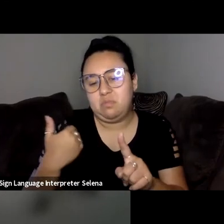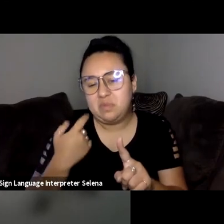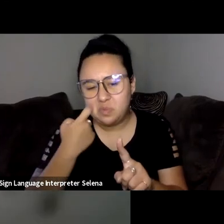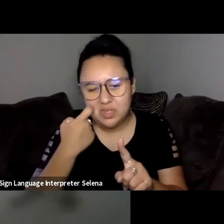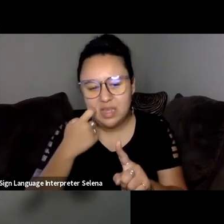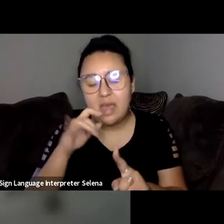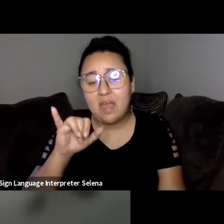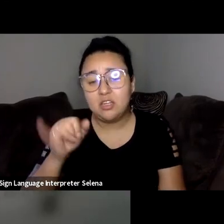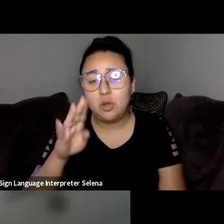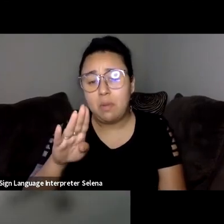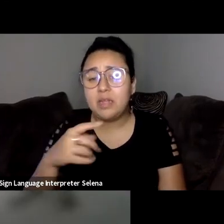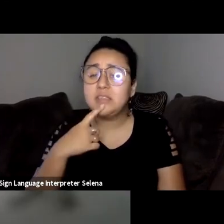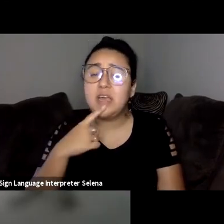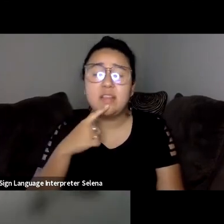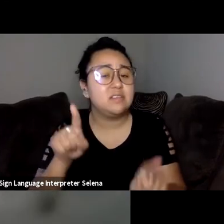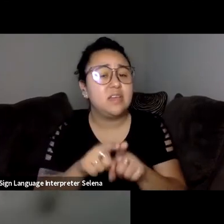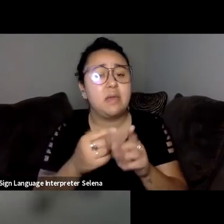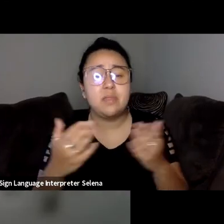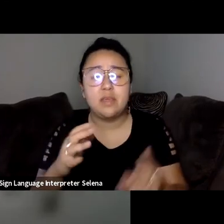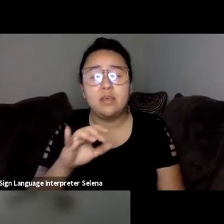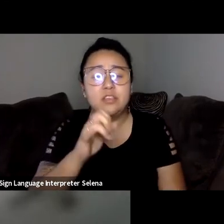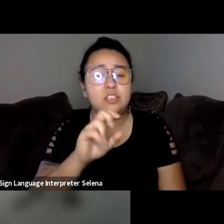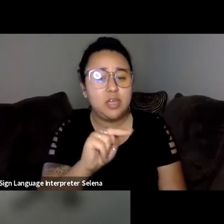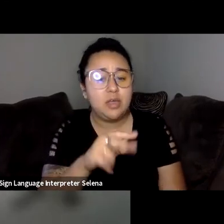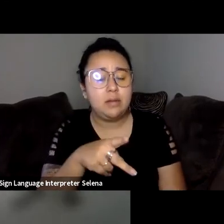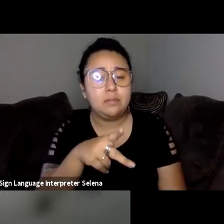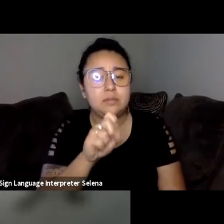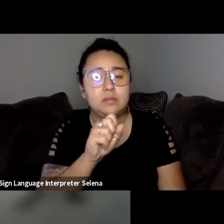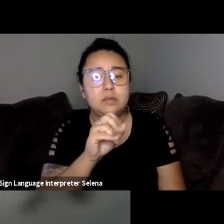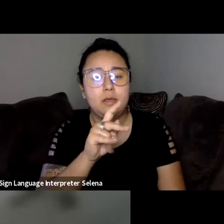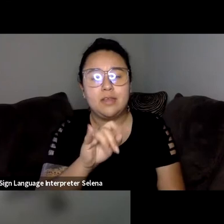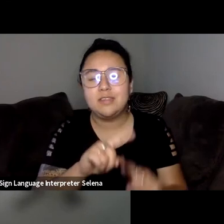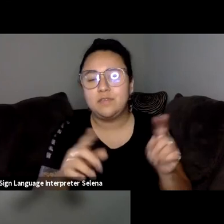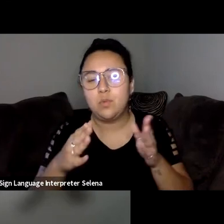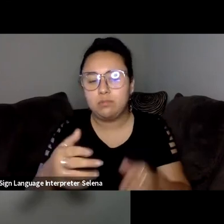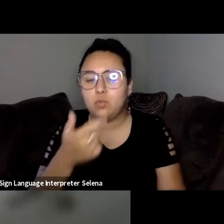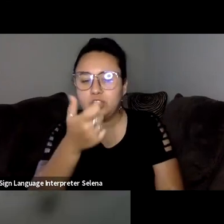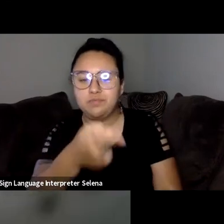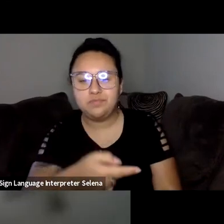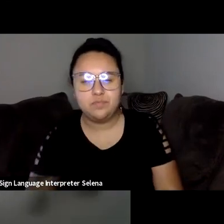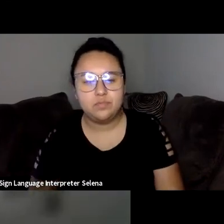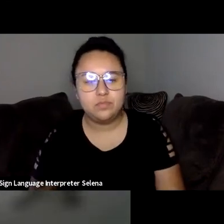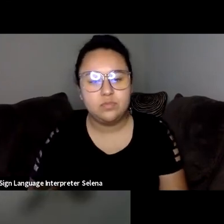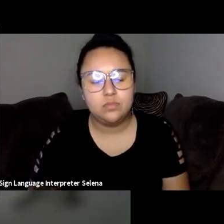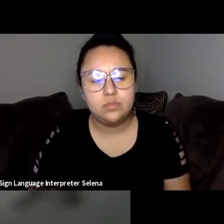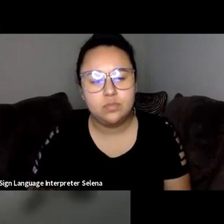Joe Biden saying pretty much the same thing as Jen Psaki in a different way. So let's watch.